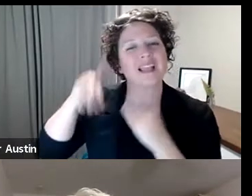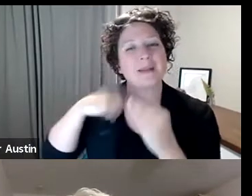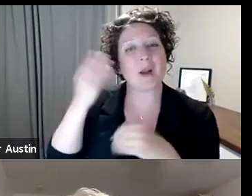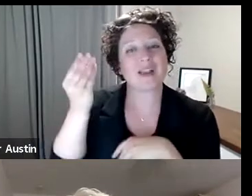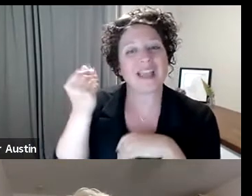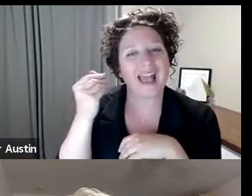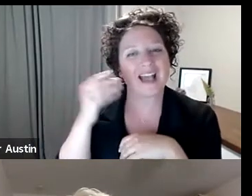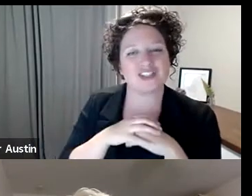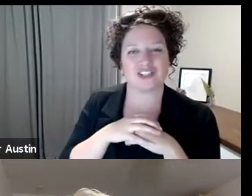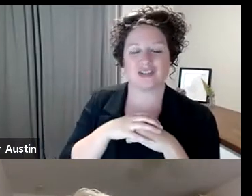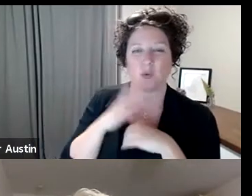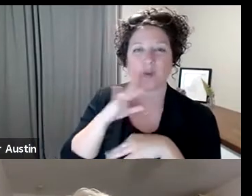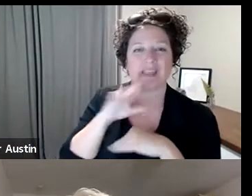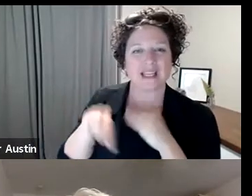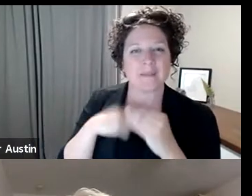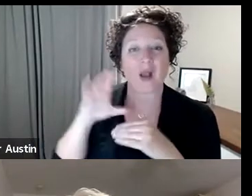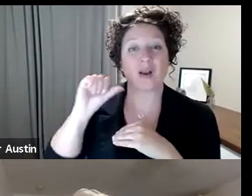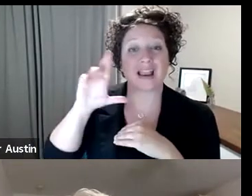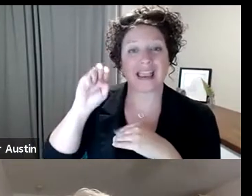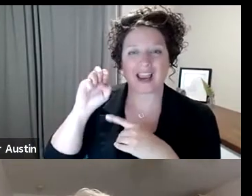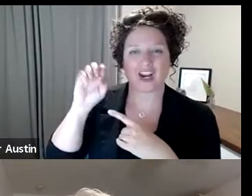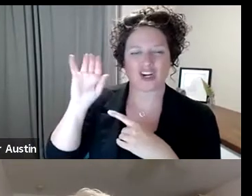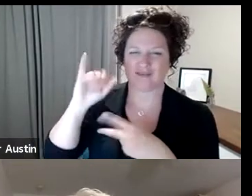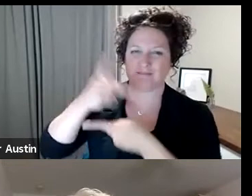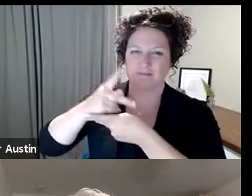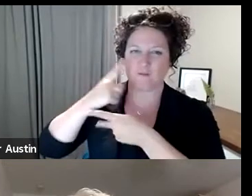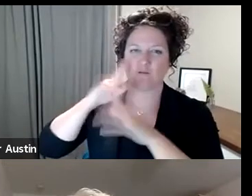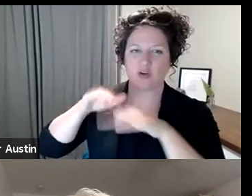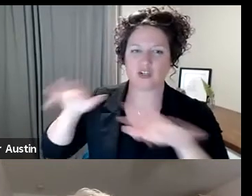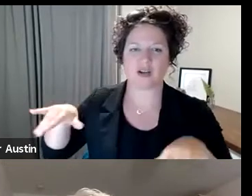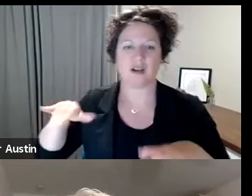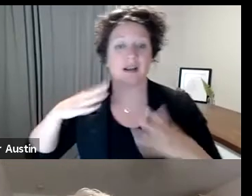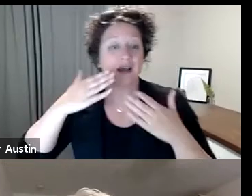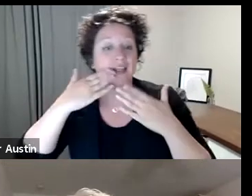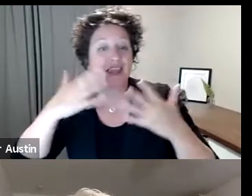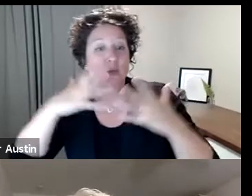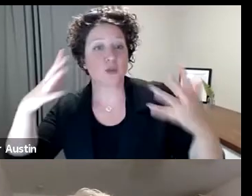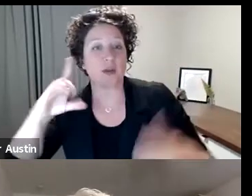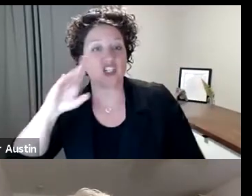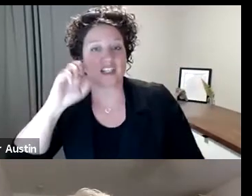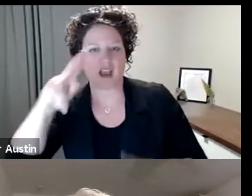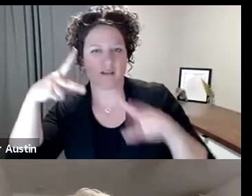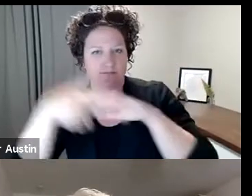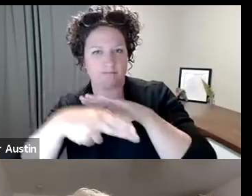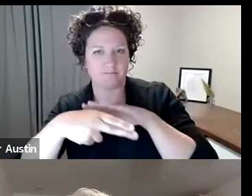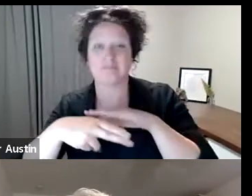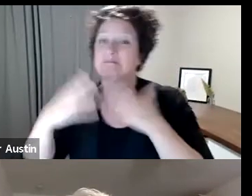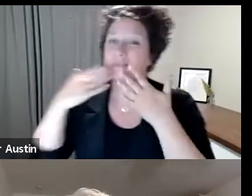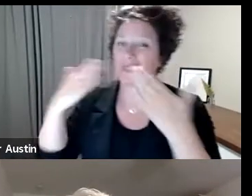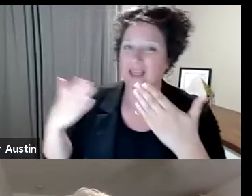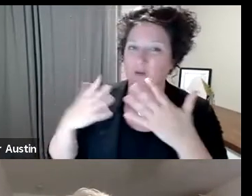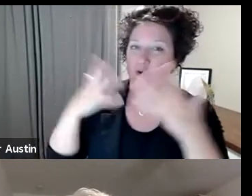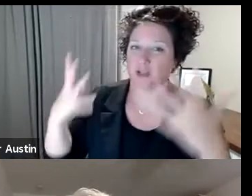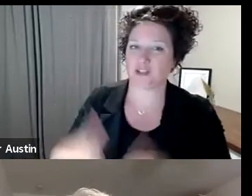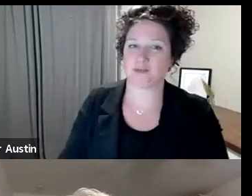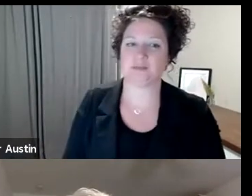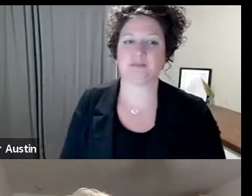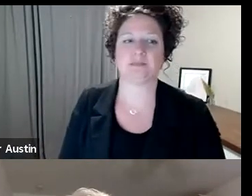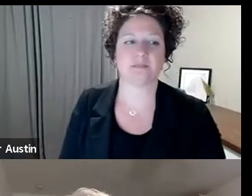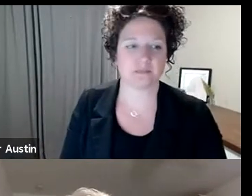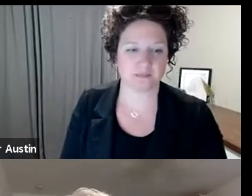we're thinking about care, as in care for children, and we're thinking about- Thank you so much, Dion. Thank you very much.